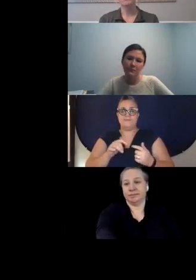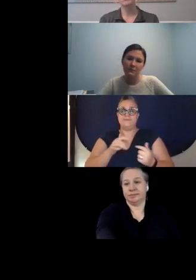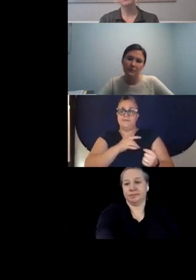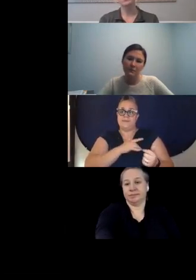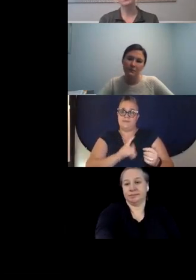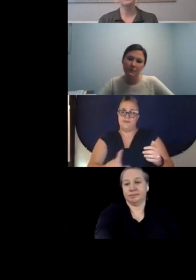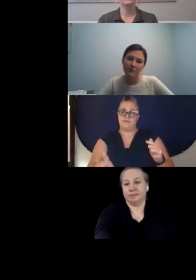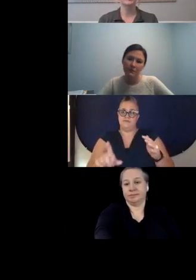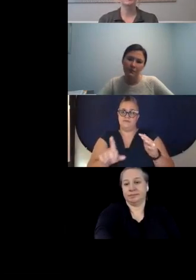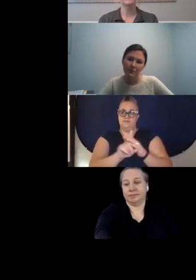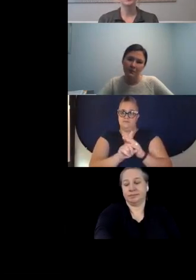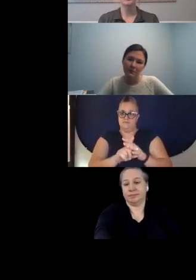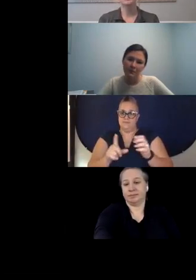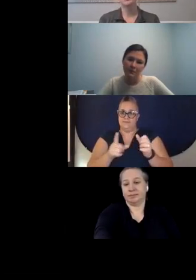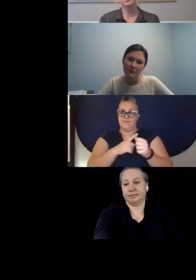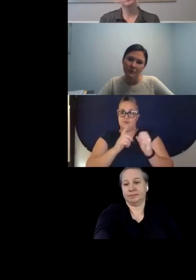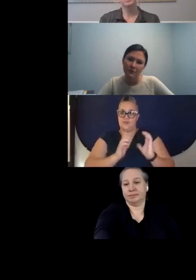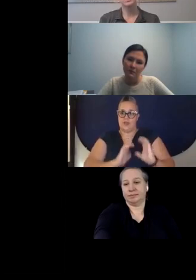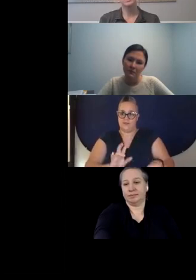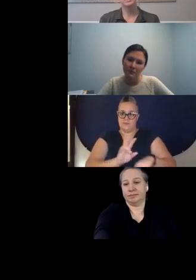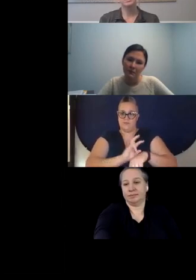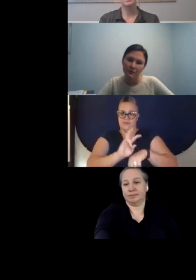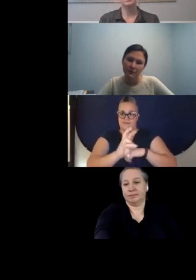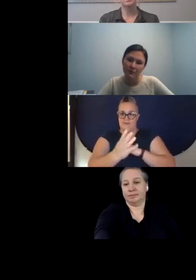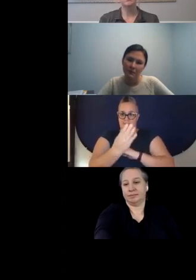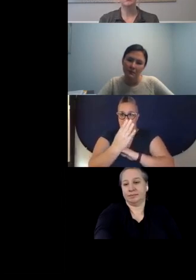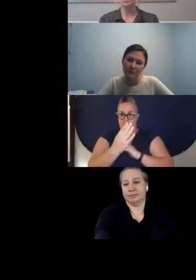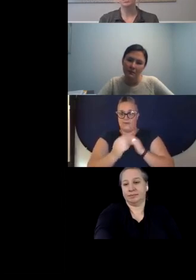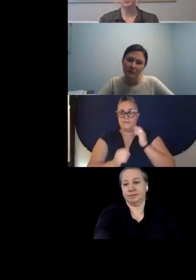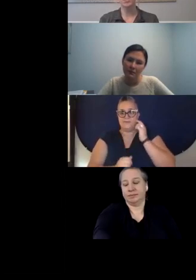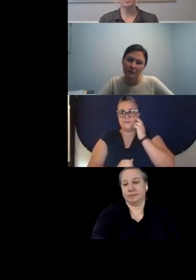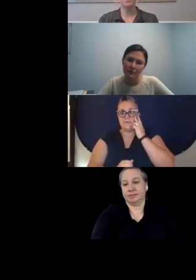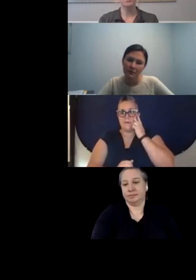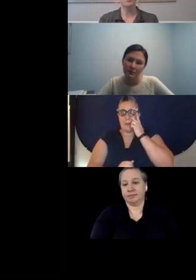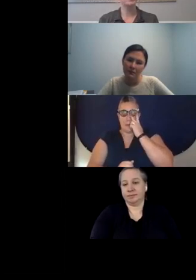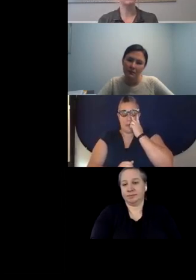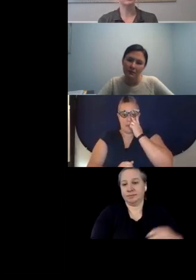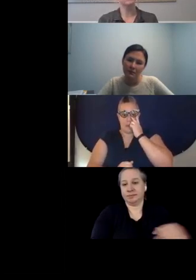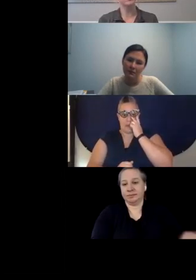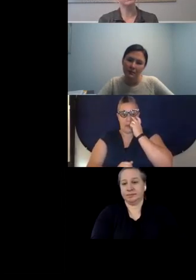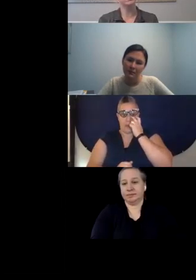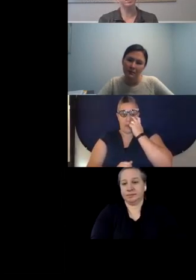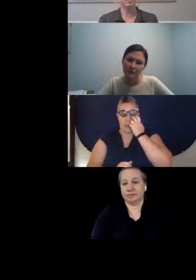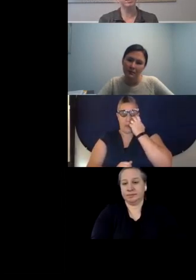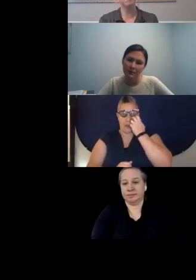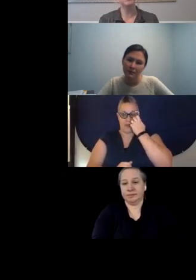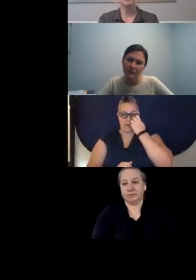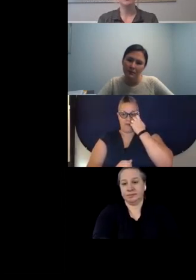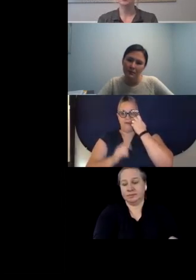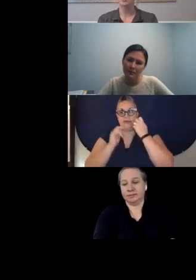first customer at 7 a.m. So what that means is if your customer is an hour away, you're leaving at